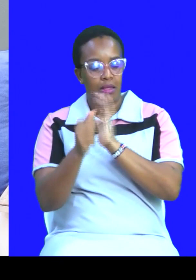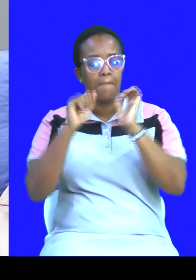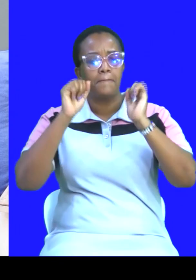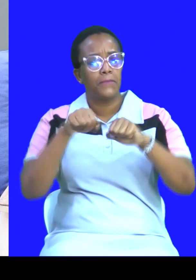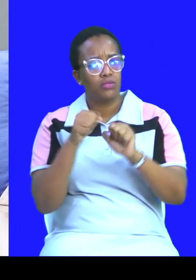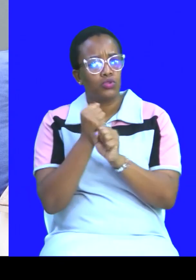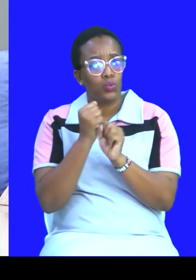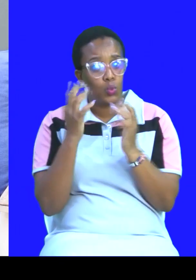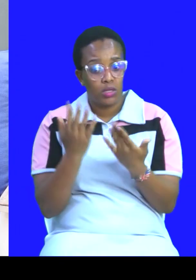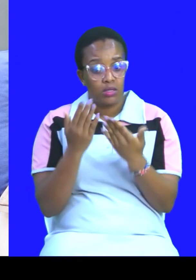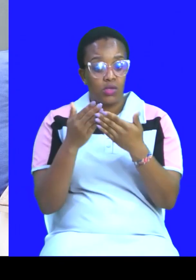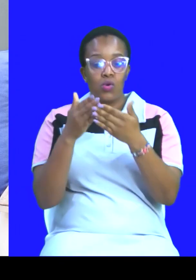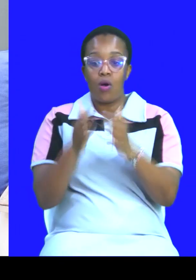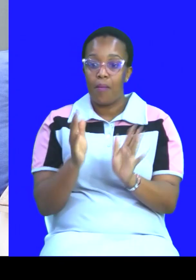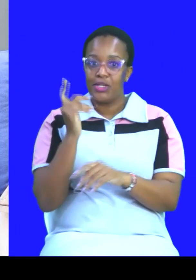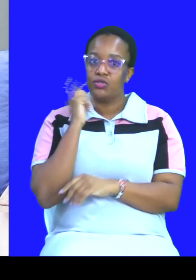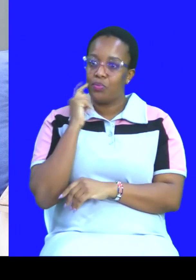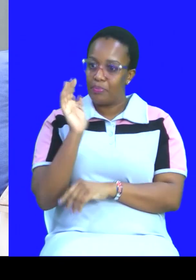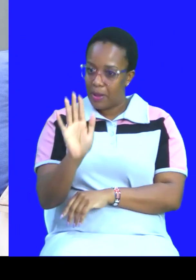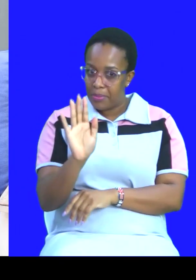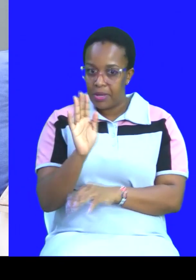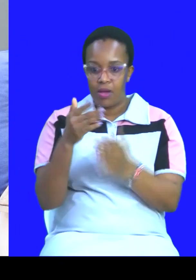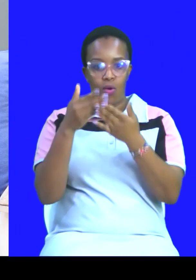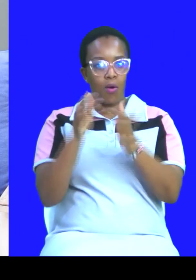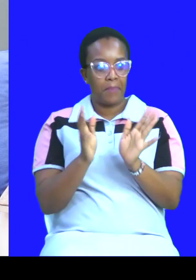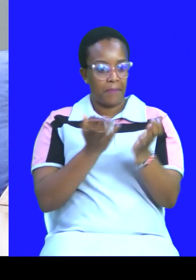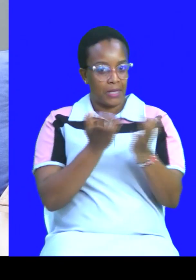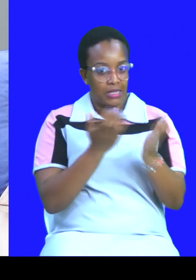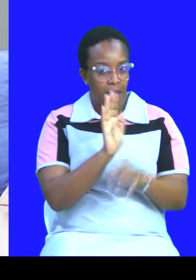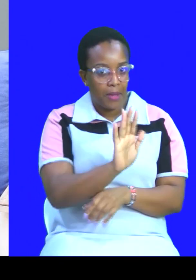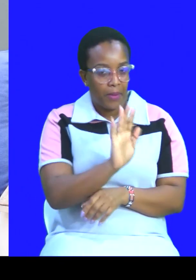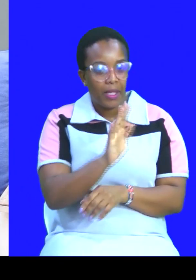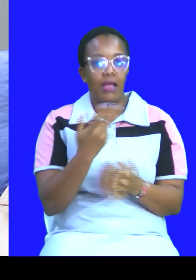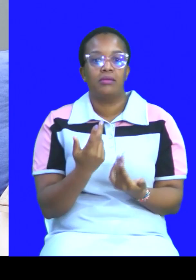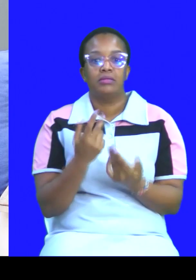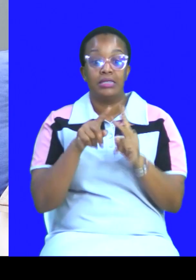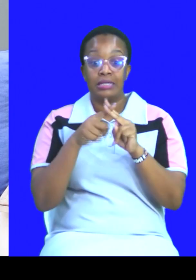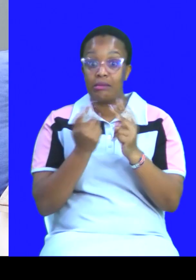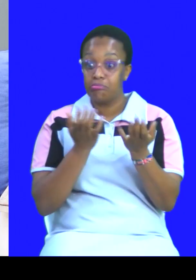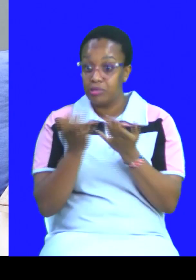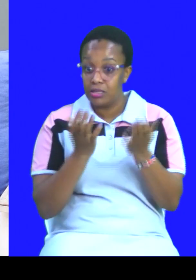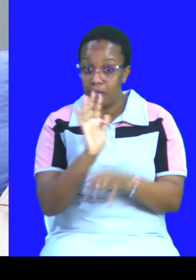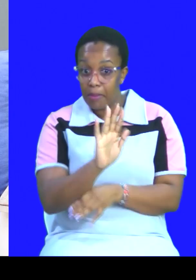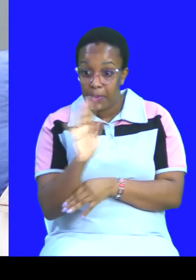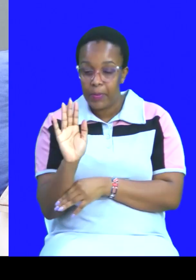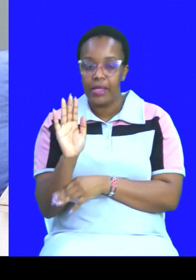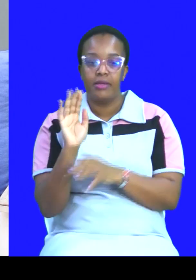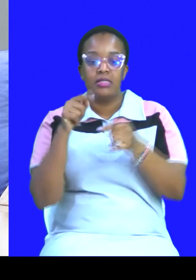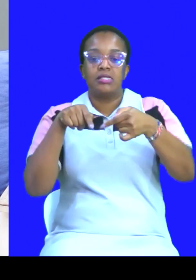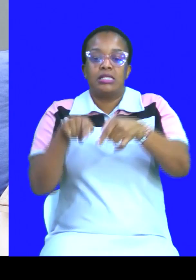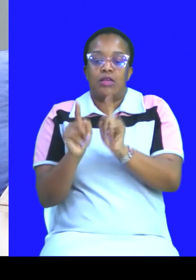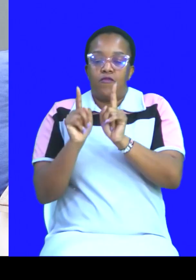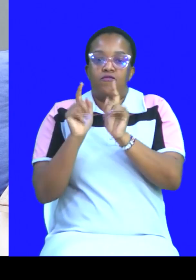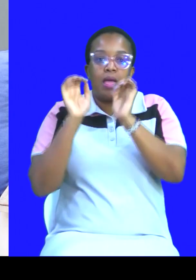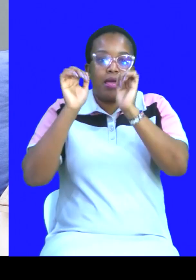also go open your own shop, your own business, and start your own business for you to be able to cater for